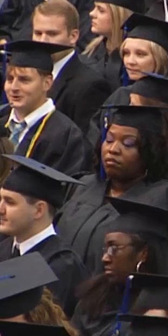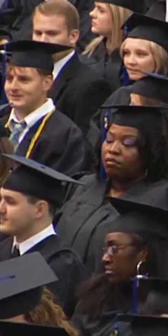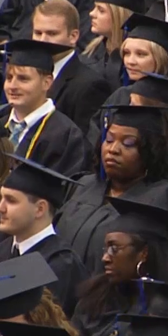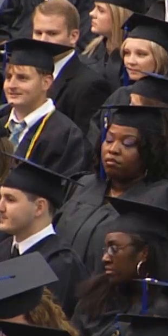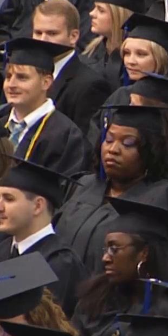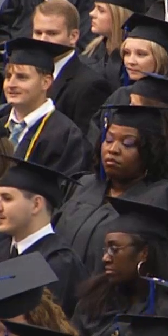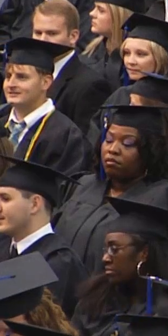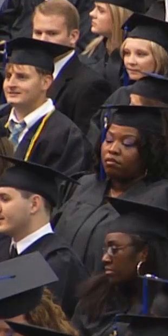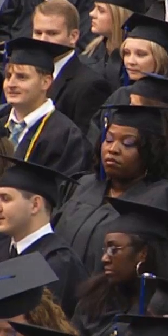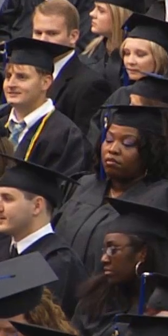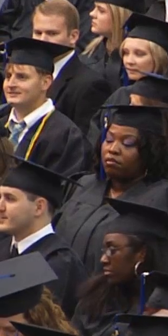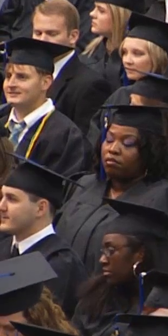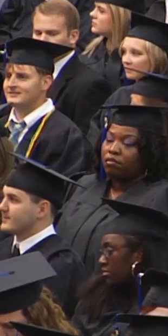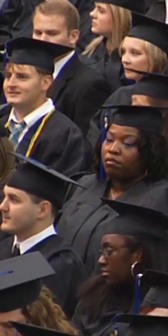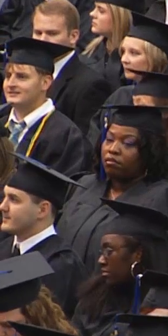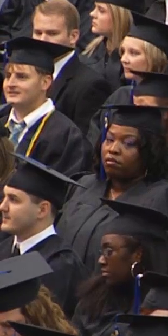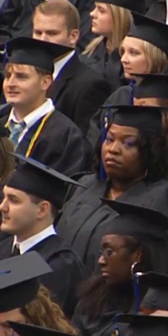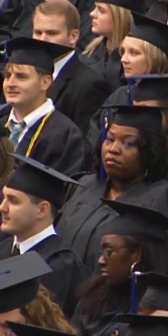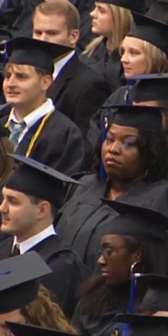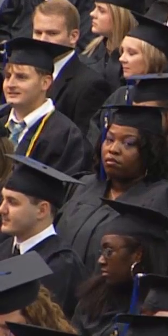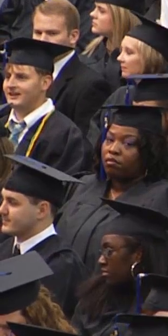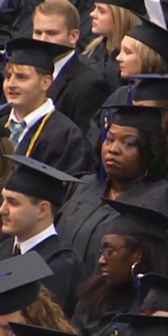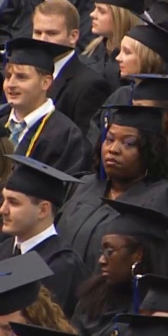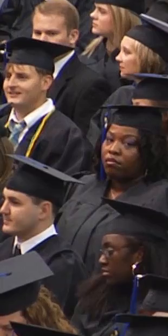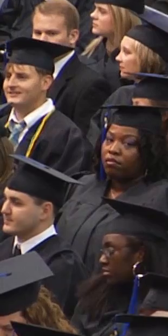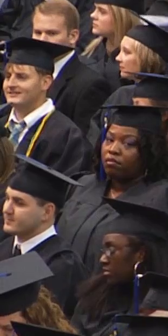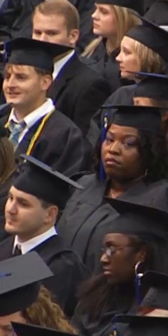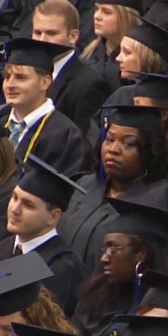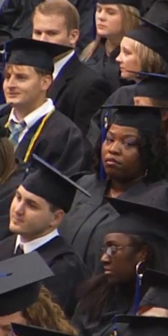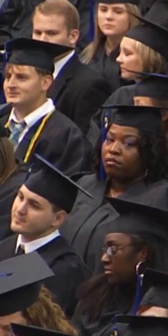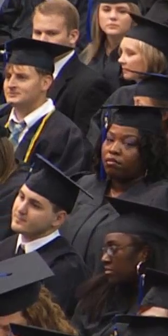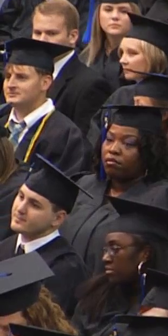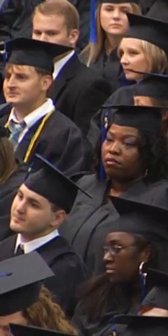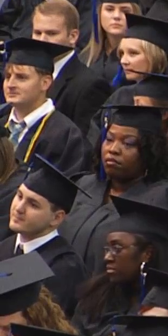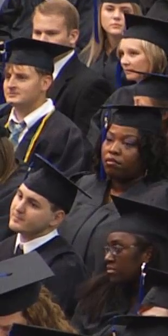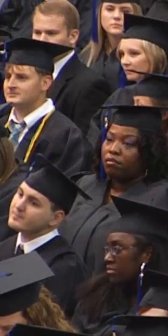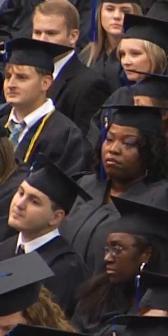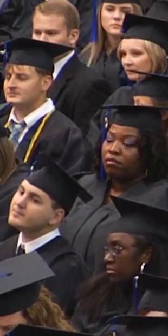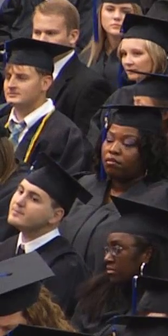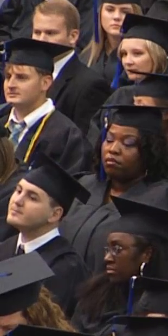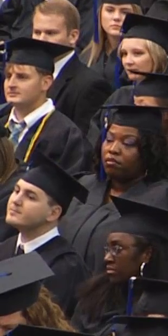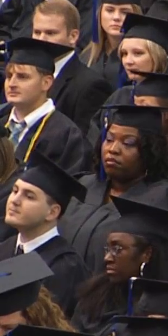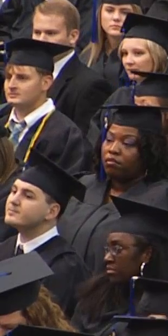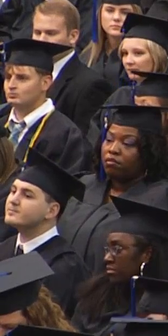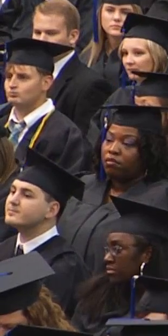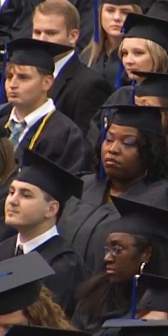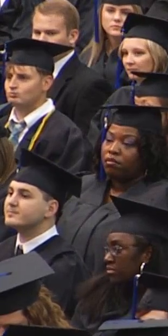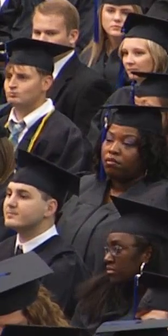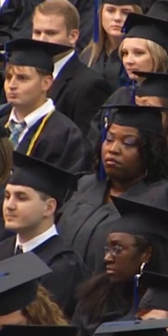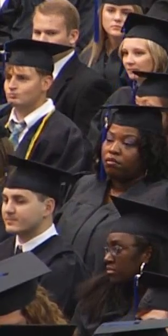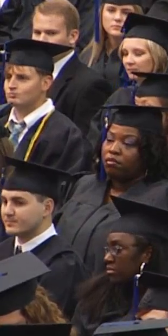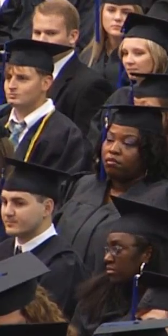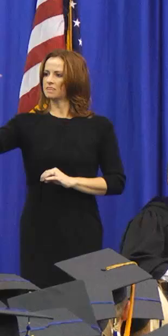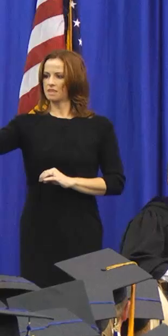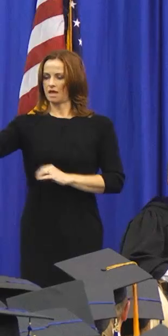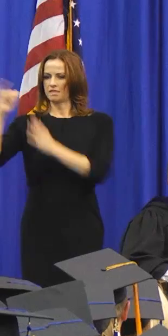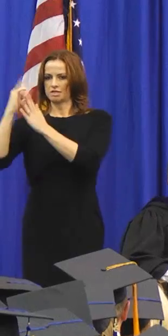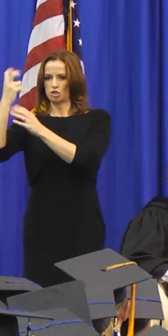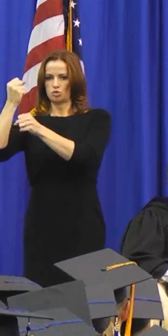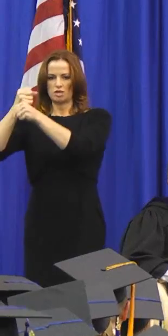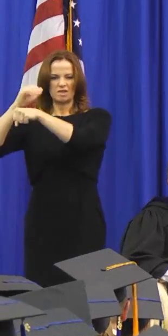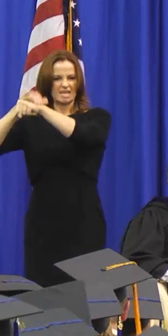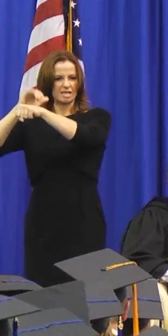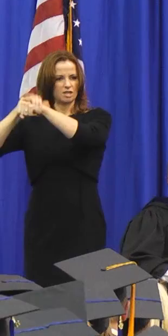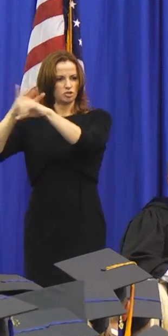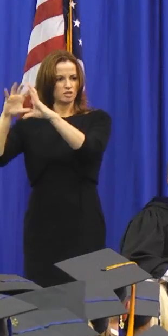cords represent membership in Sigma Kappa Delta, the two-year English Honor Society for community colleges. The